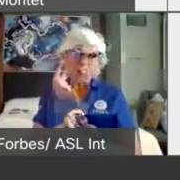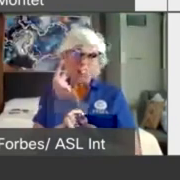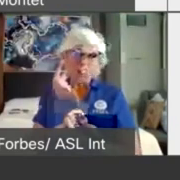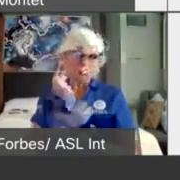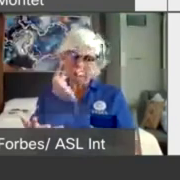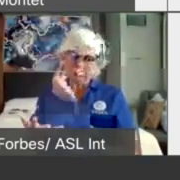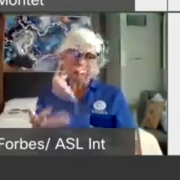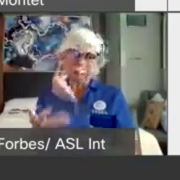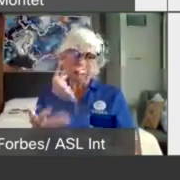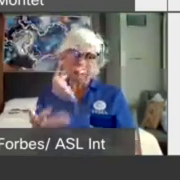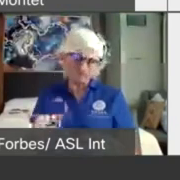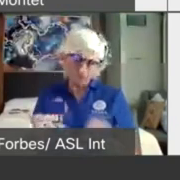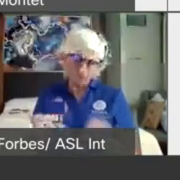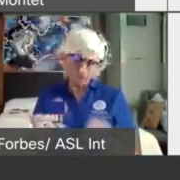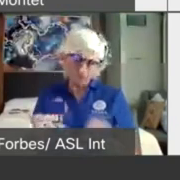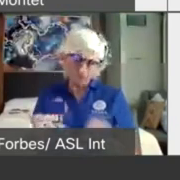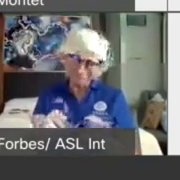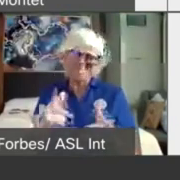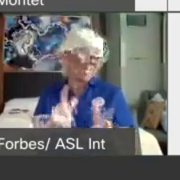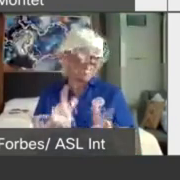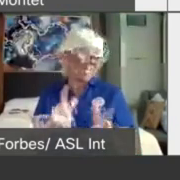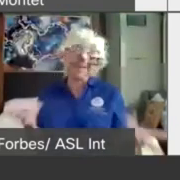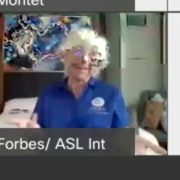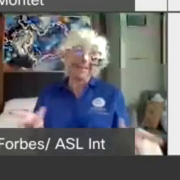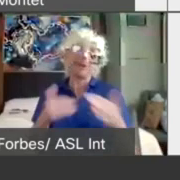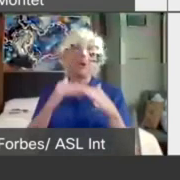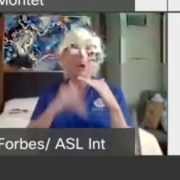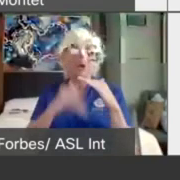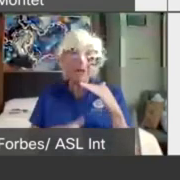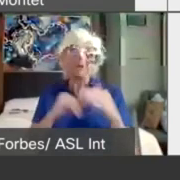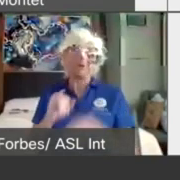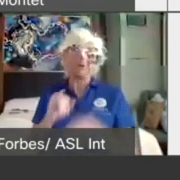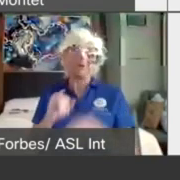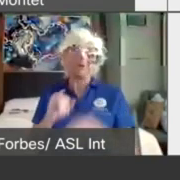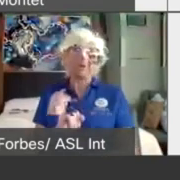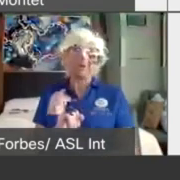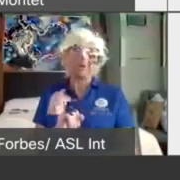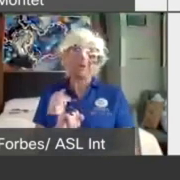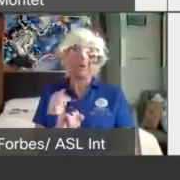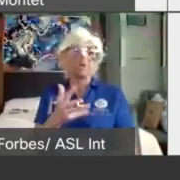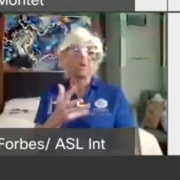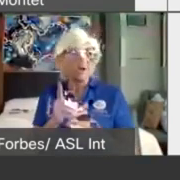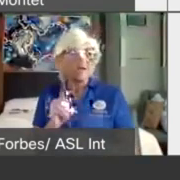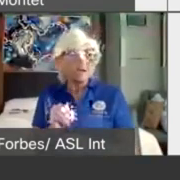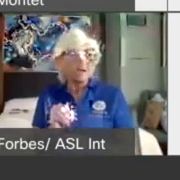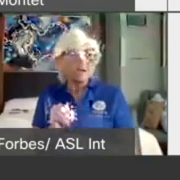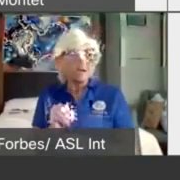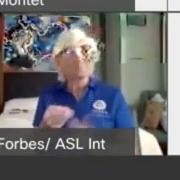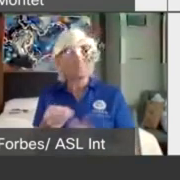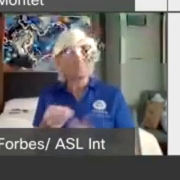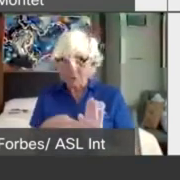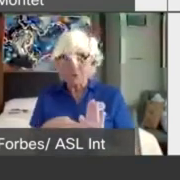you're automatically underinsured. So what you want to do is very specifically register with FEMA, apply with the